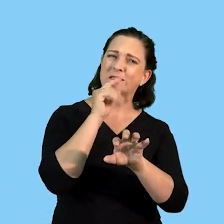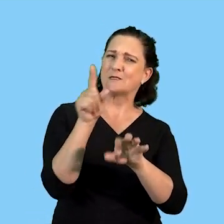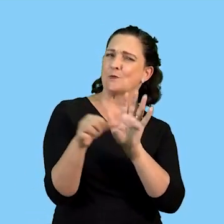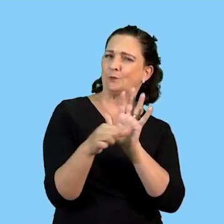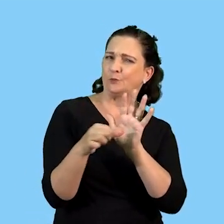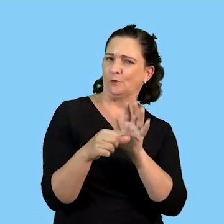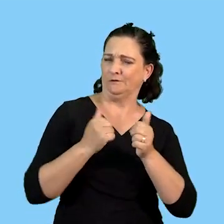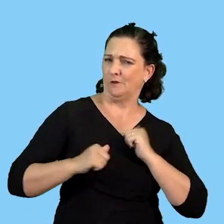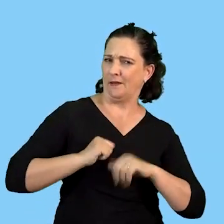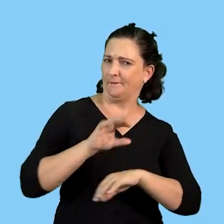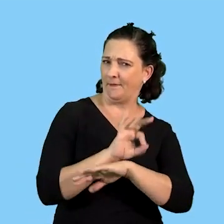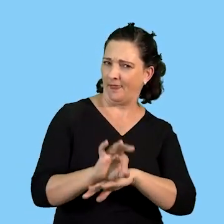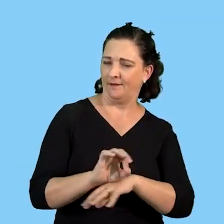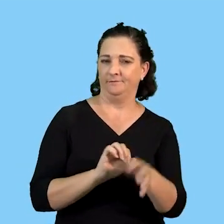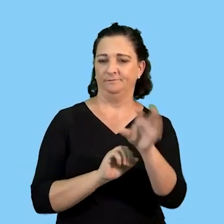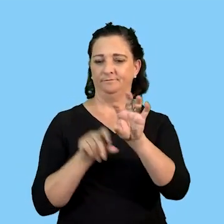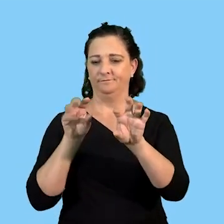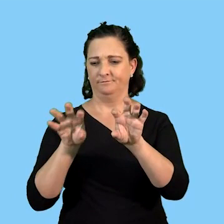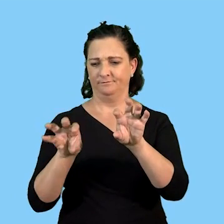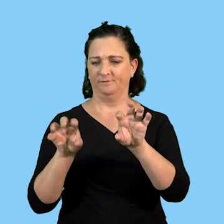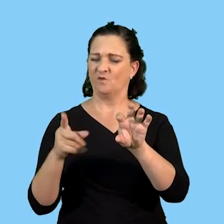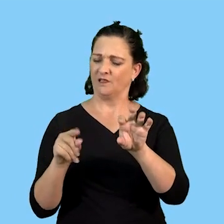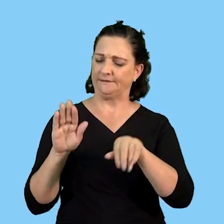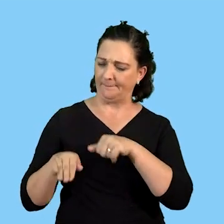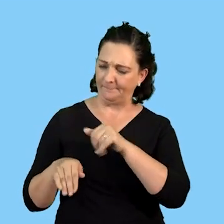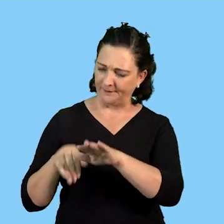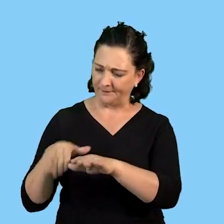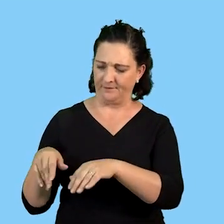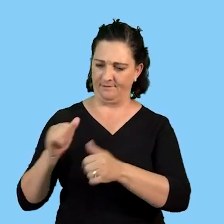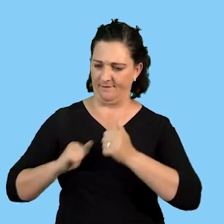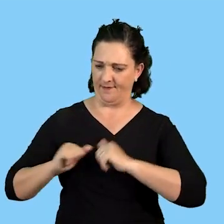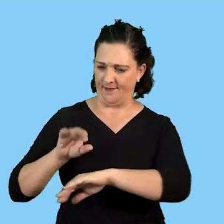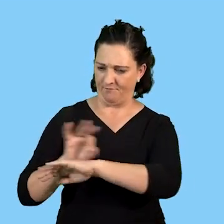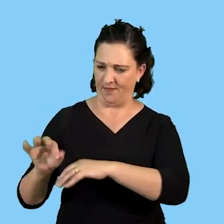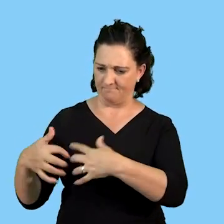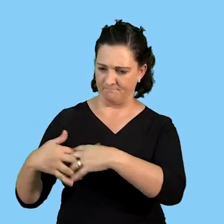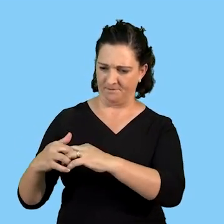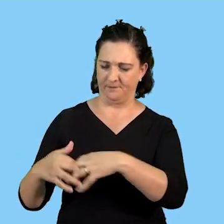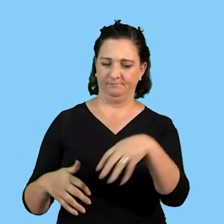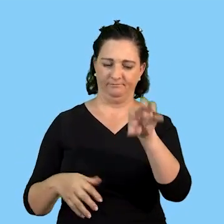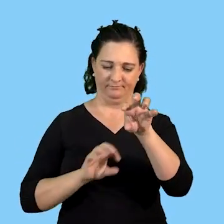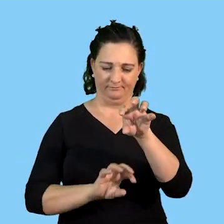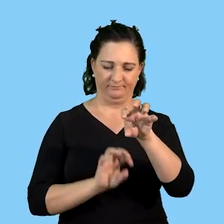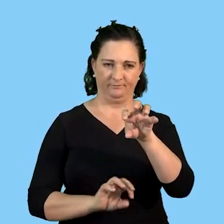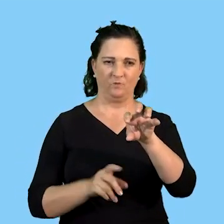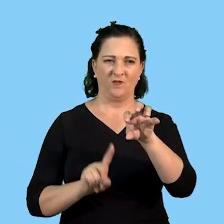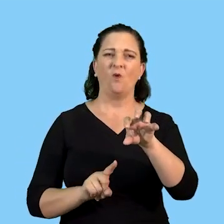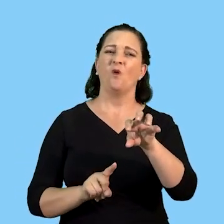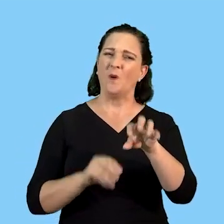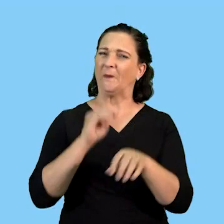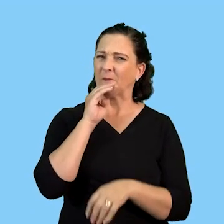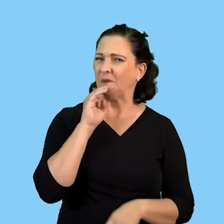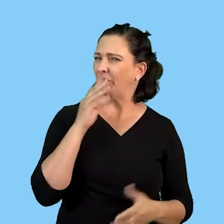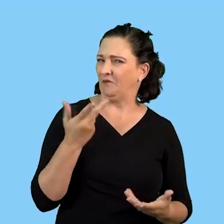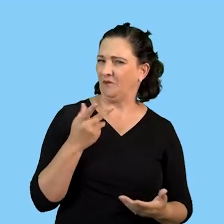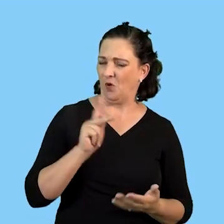an action plan, moved on to the steps for drawing an action plan, and then we still proceeded